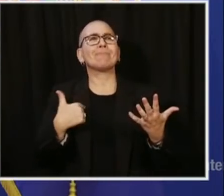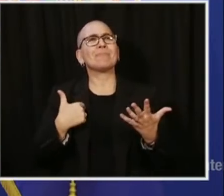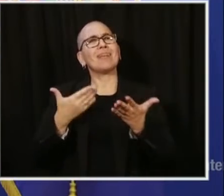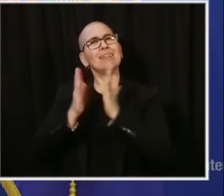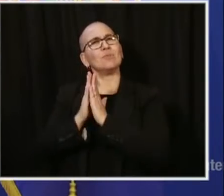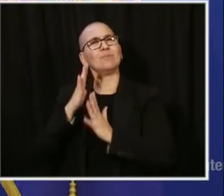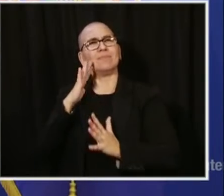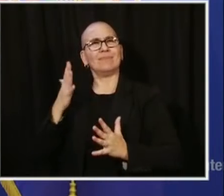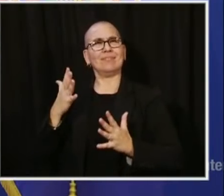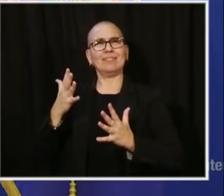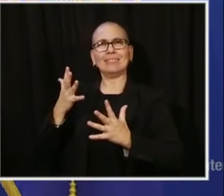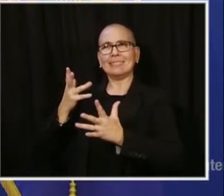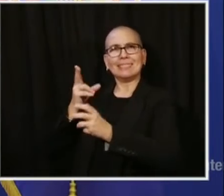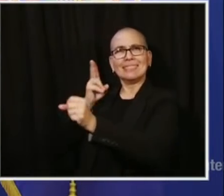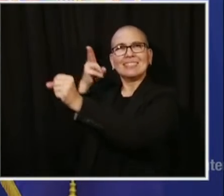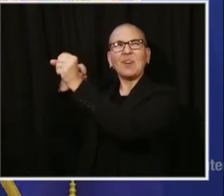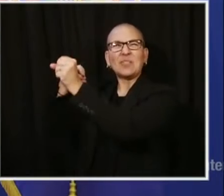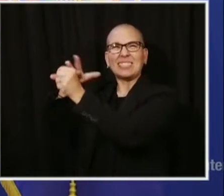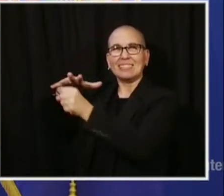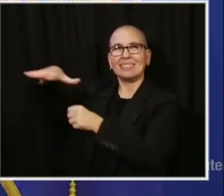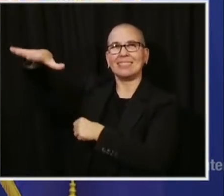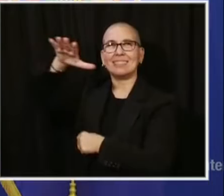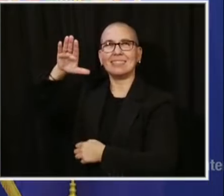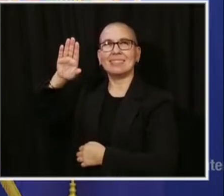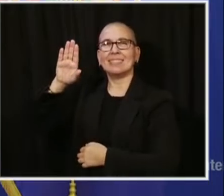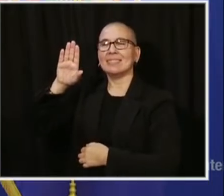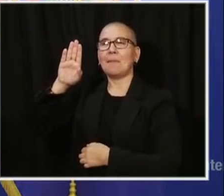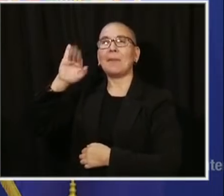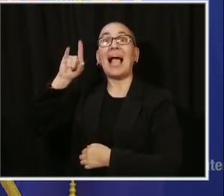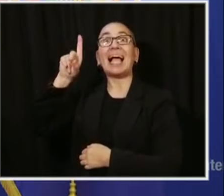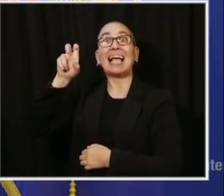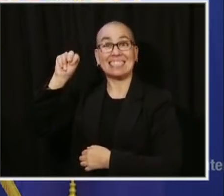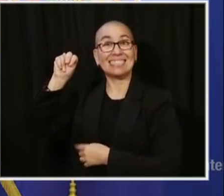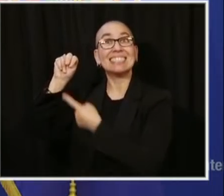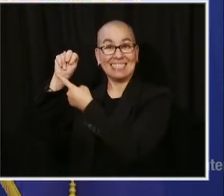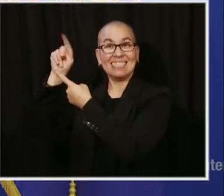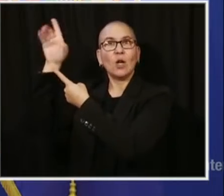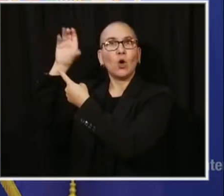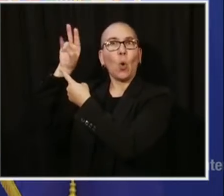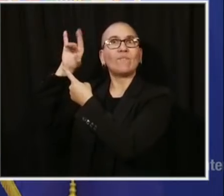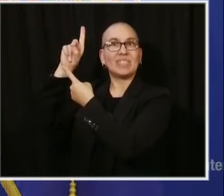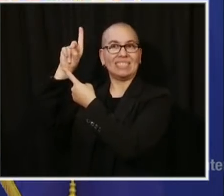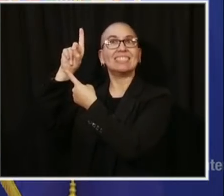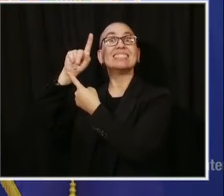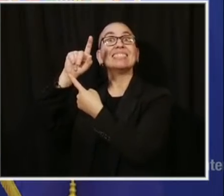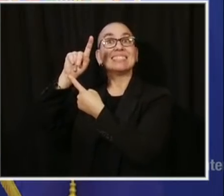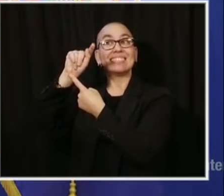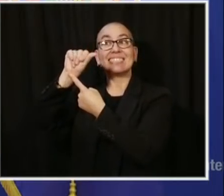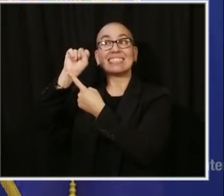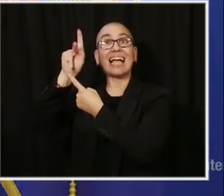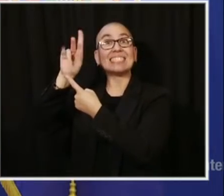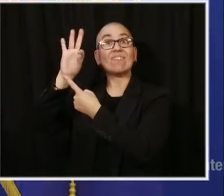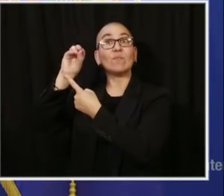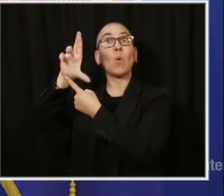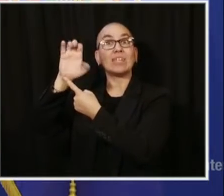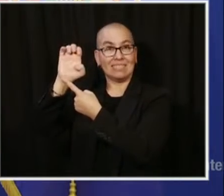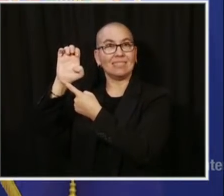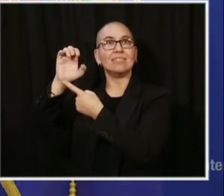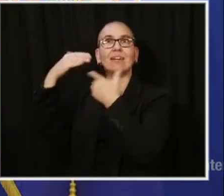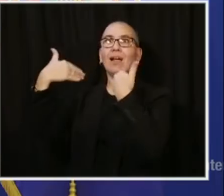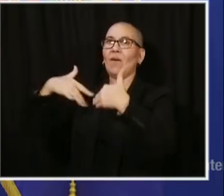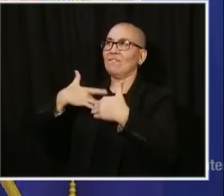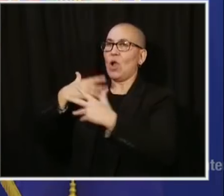there. Wherever inning we're in, these are the things that we can do to end this thing. We can do it as fast as